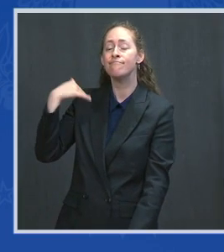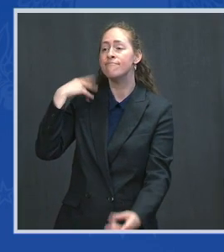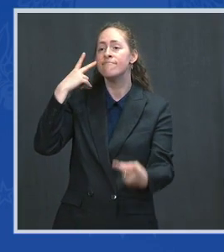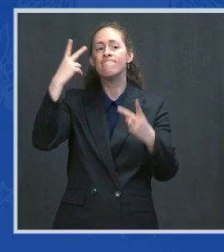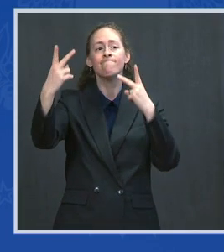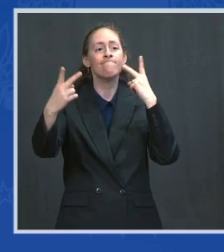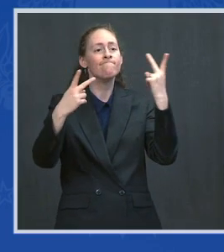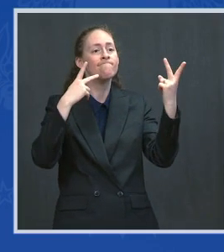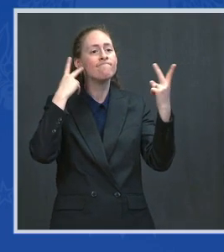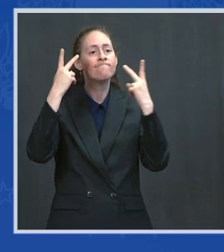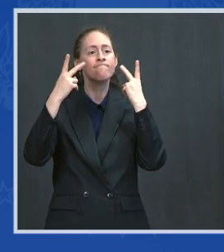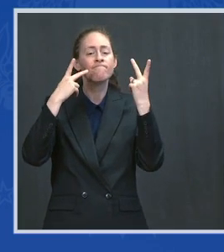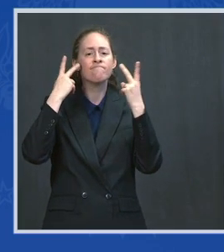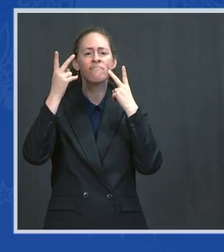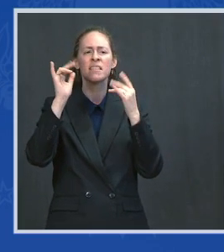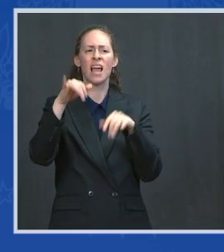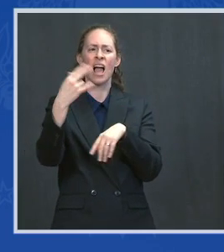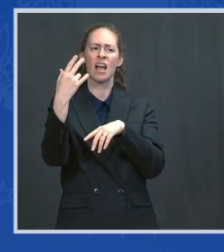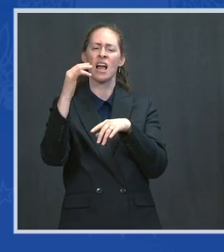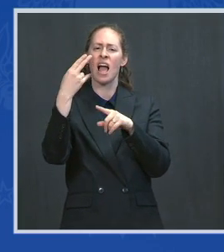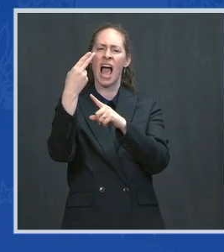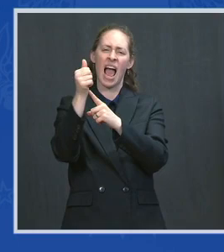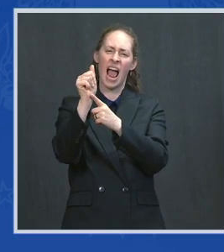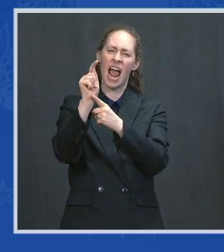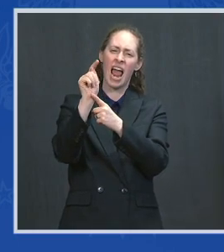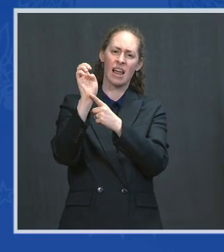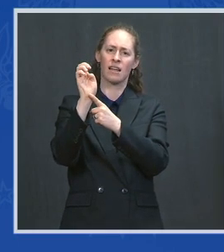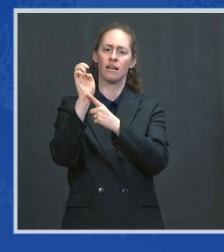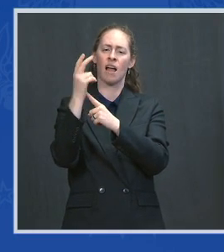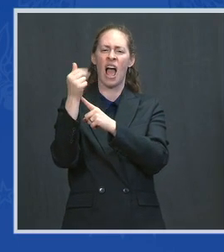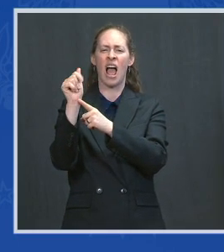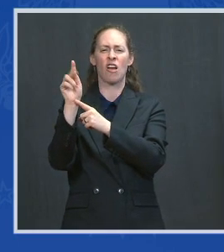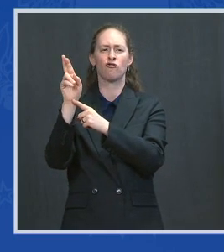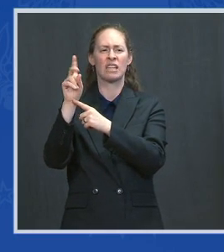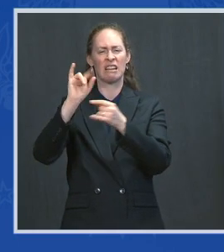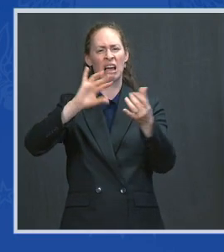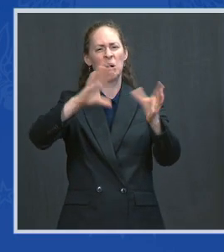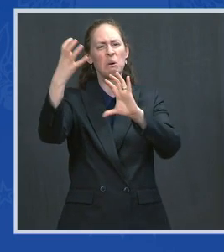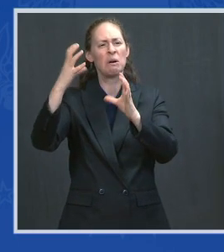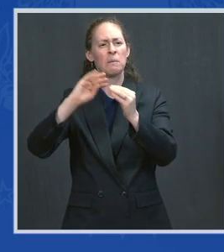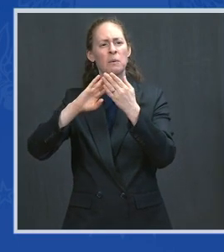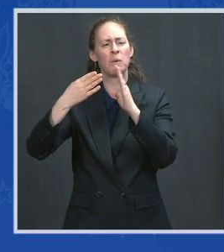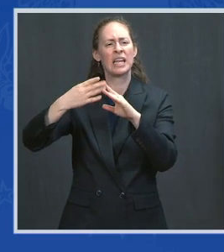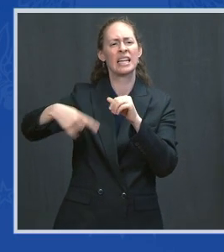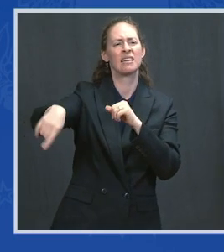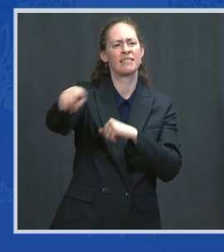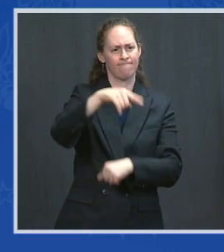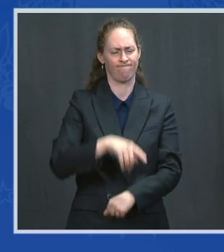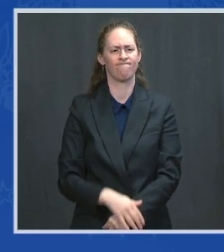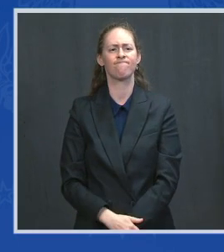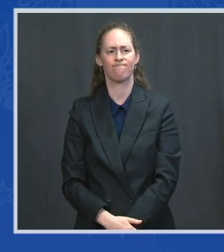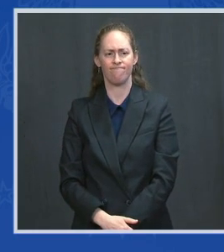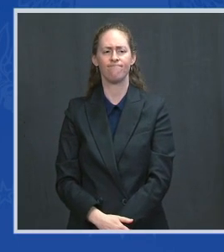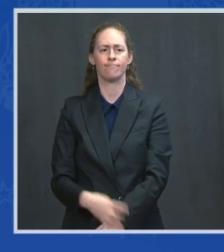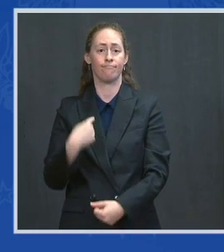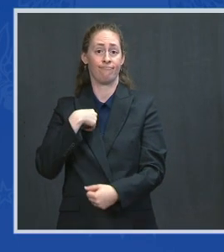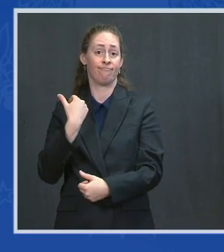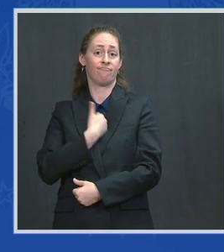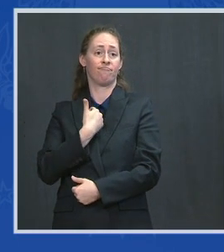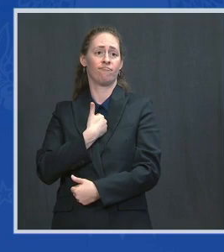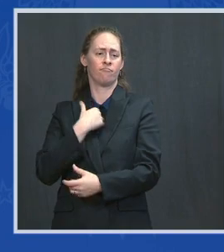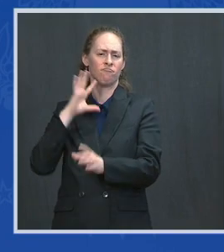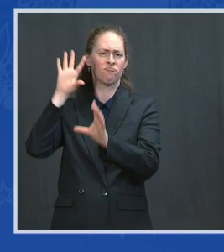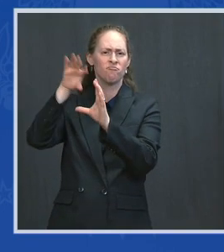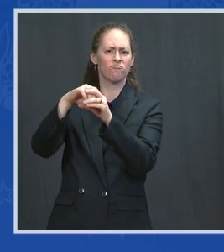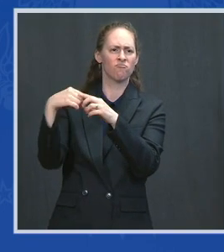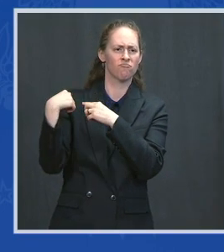our communities. I have served in the justice system, in the legislative branch, and in the executive branch. I have